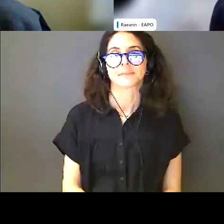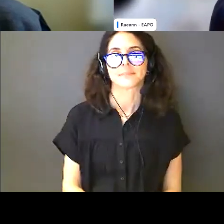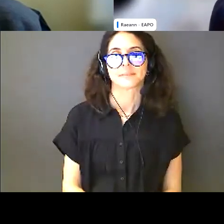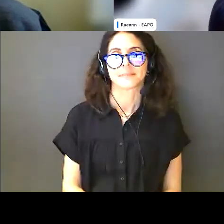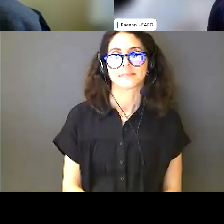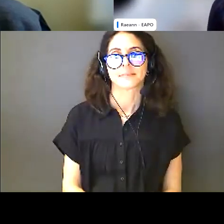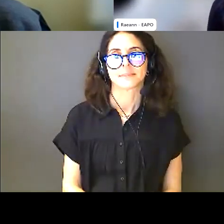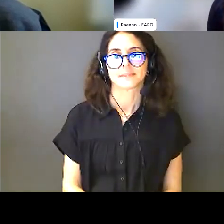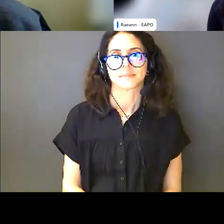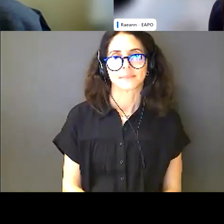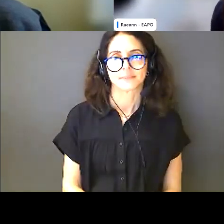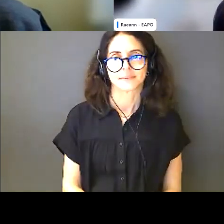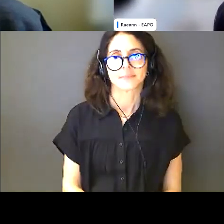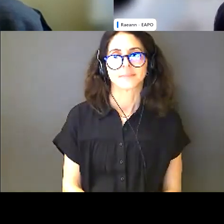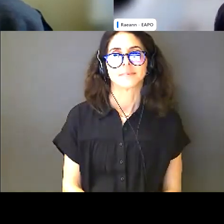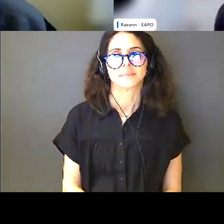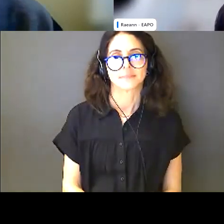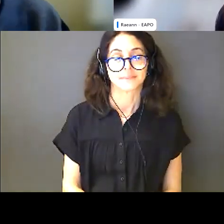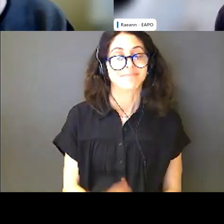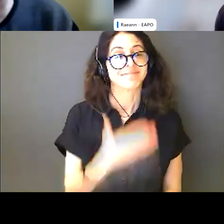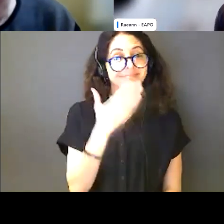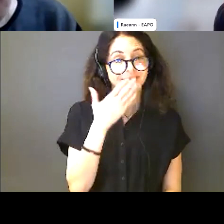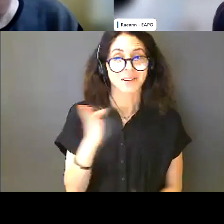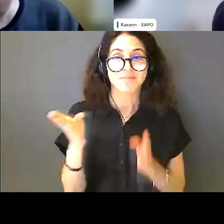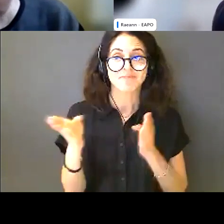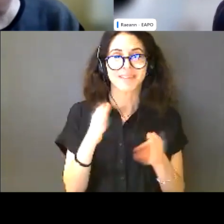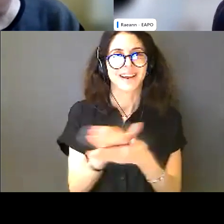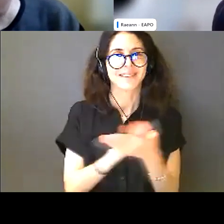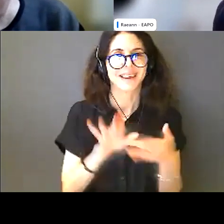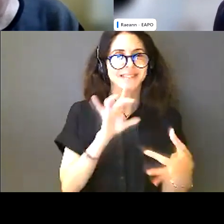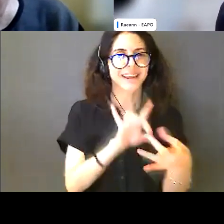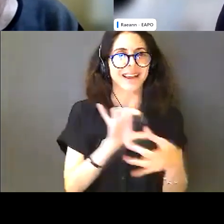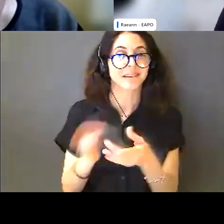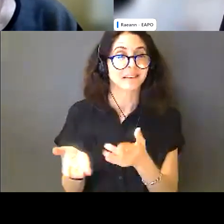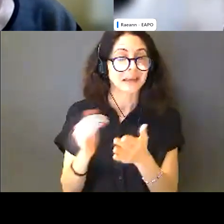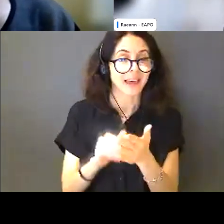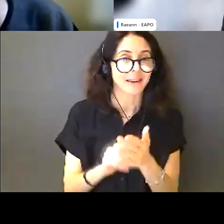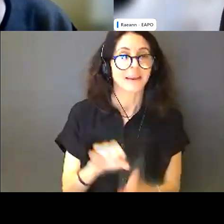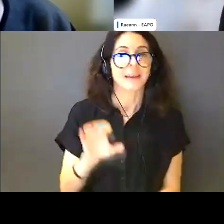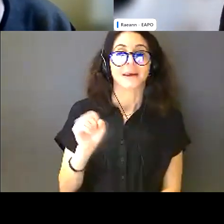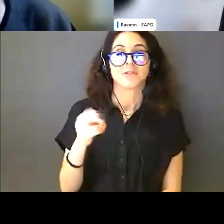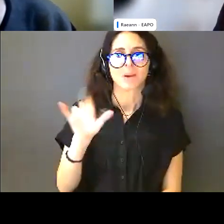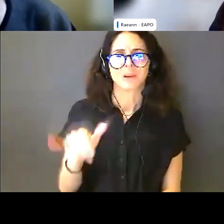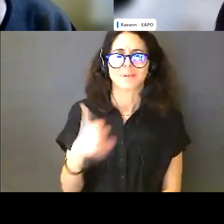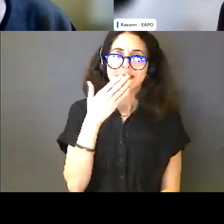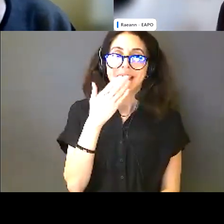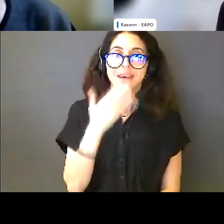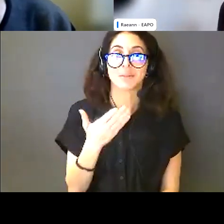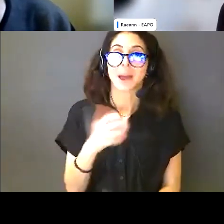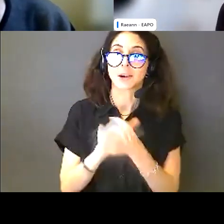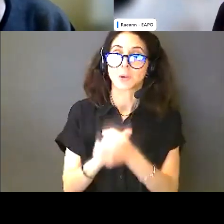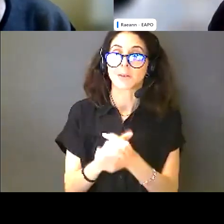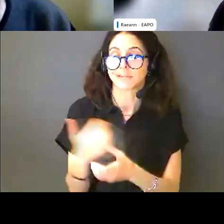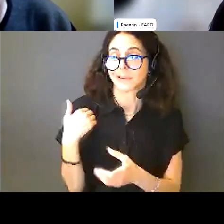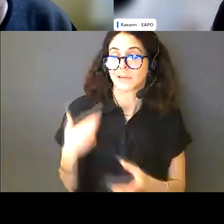both Margaret and Sherry. It's always nice to reconnect and work again with you and Sherry with your recent retirement. And for all those who